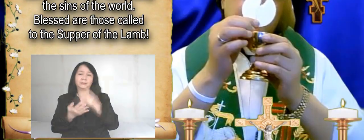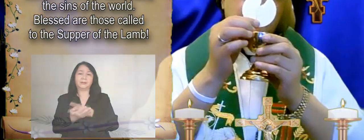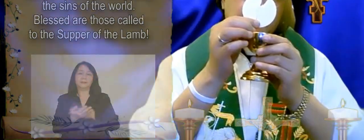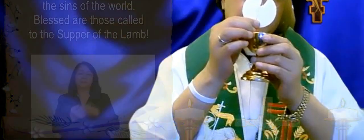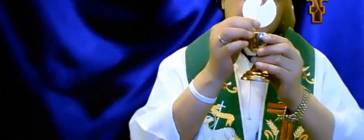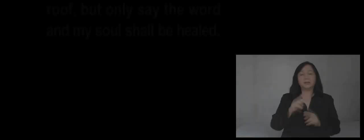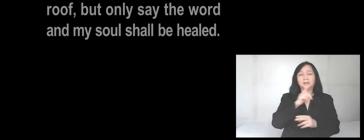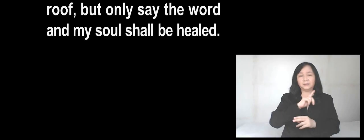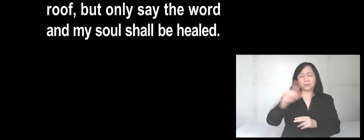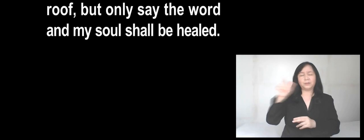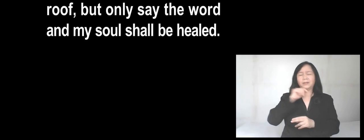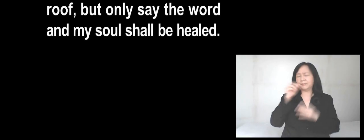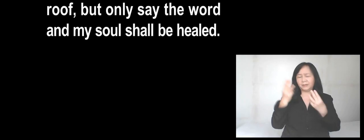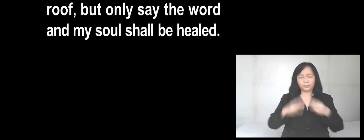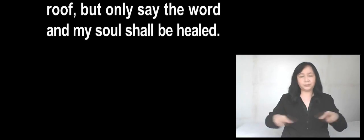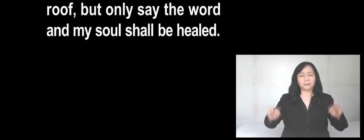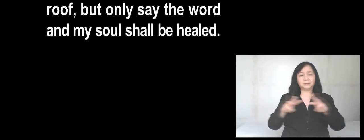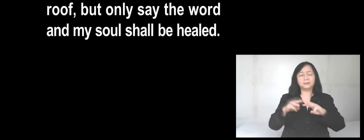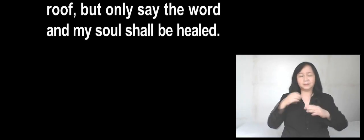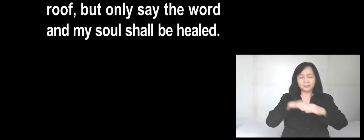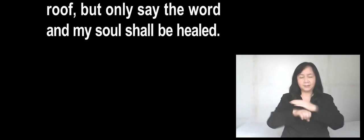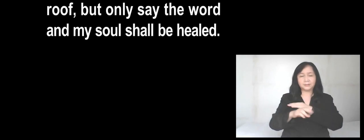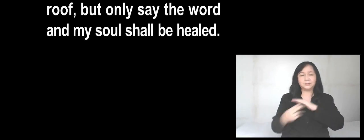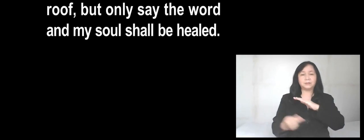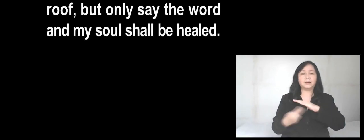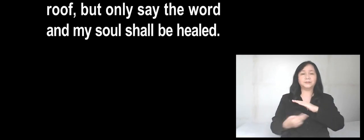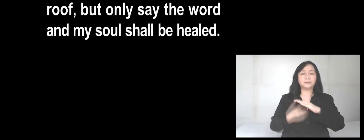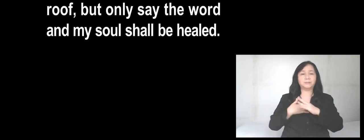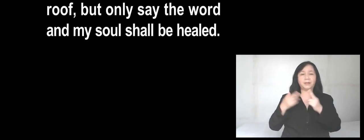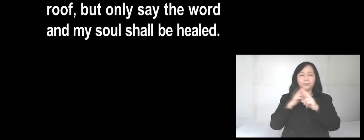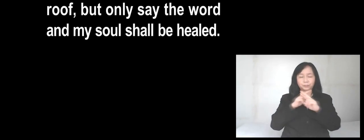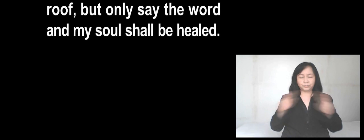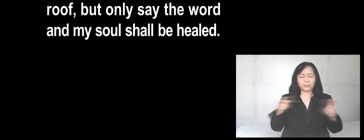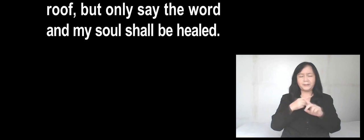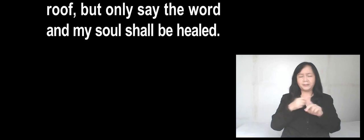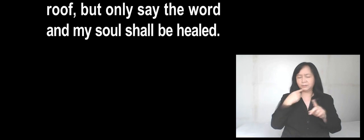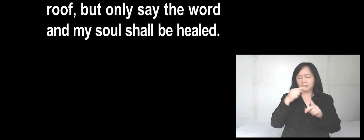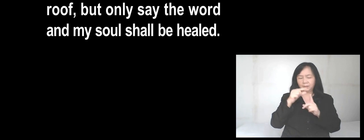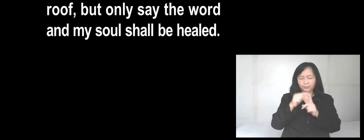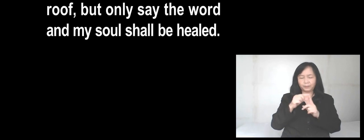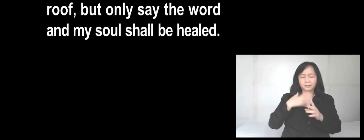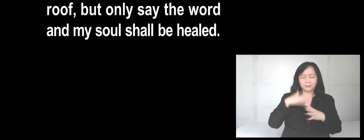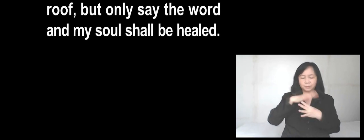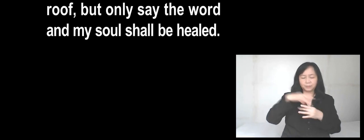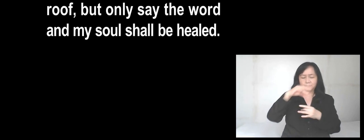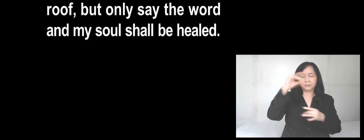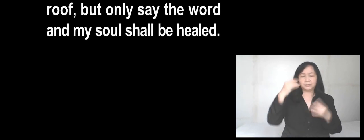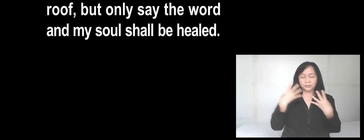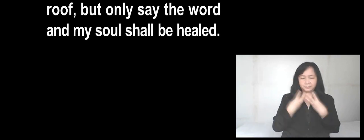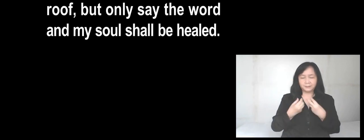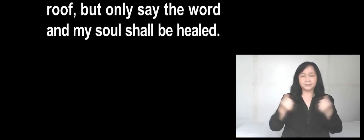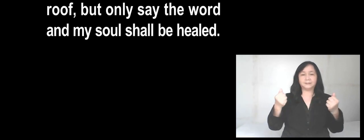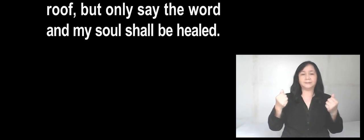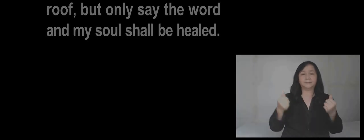of the Lamb. Lord, I am not worthy that you should enter under my roof, but only say the word and